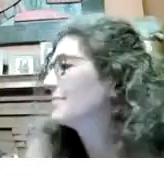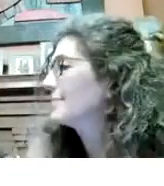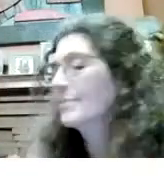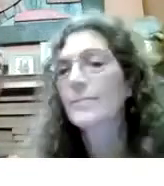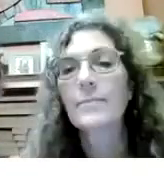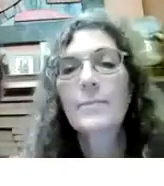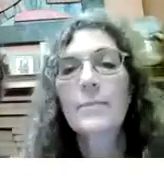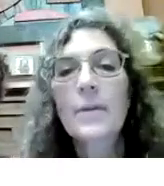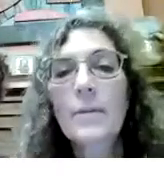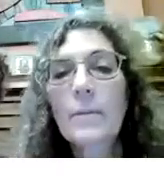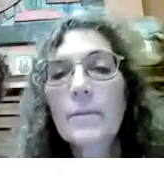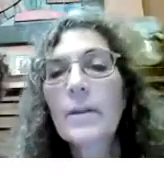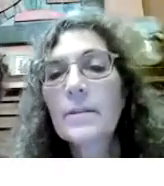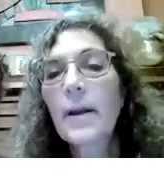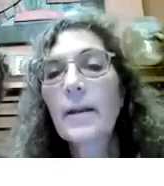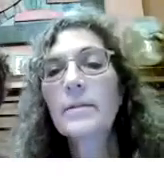pedestrian